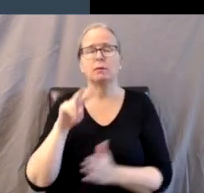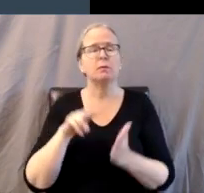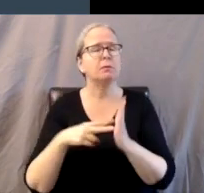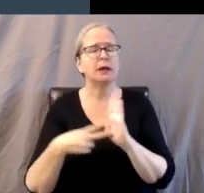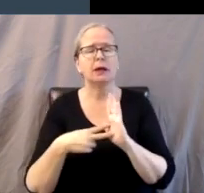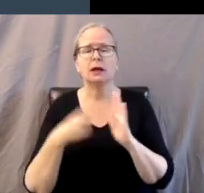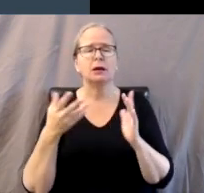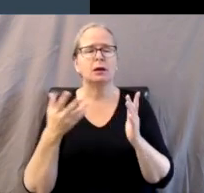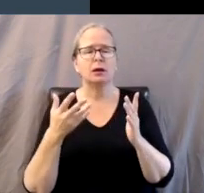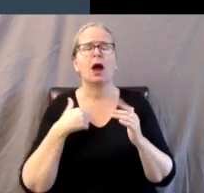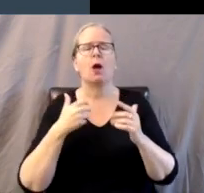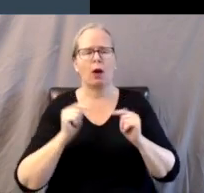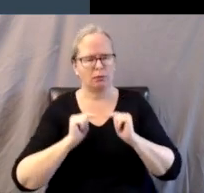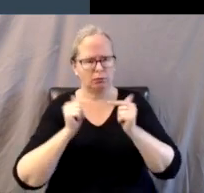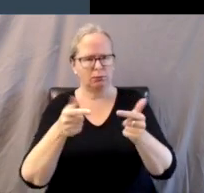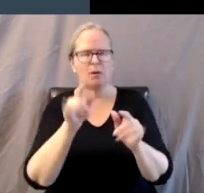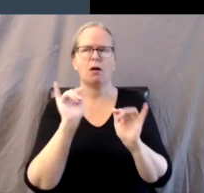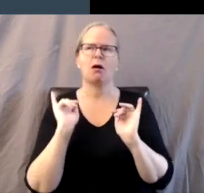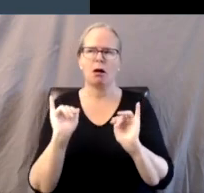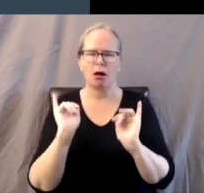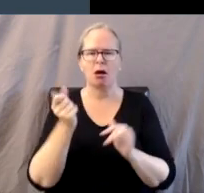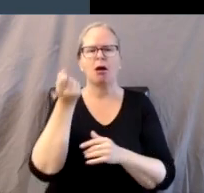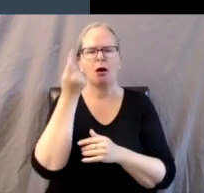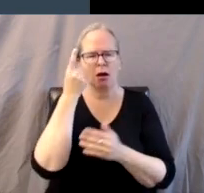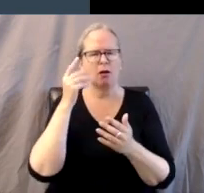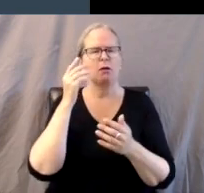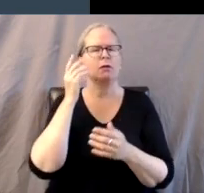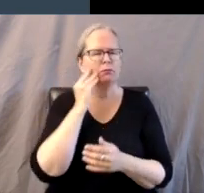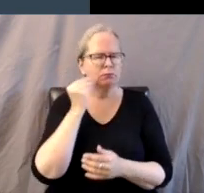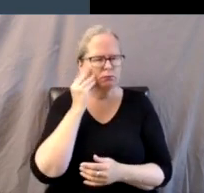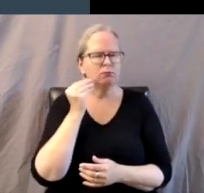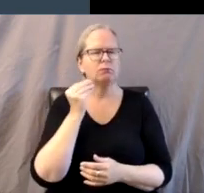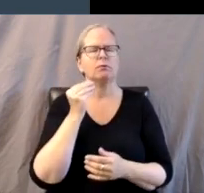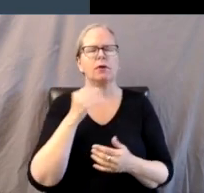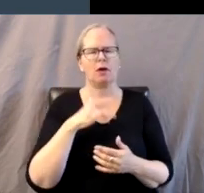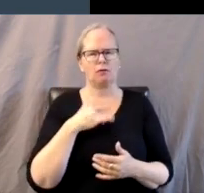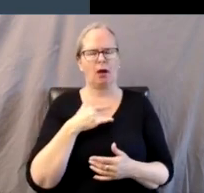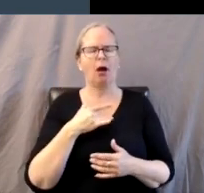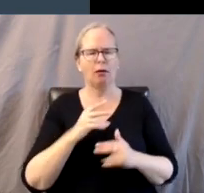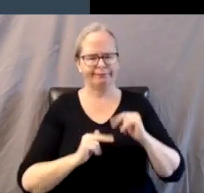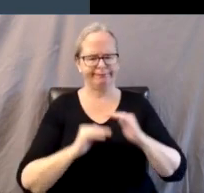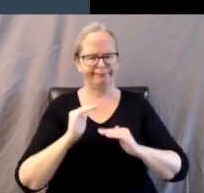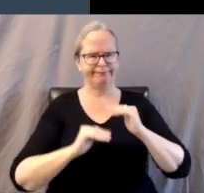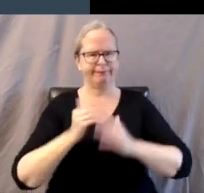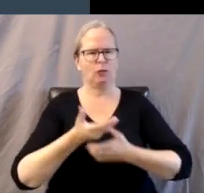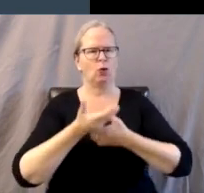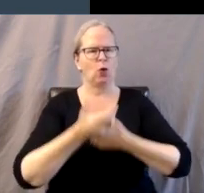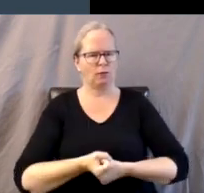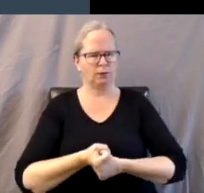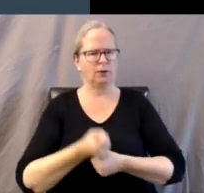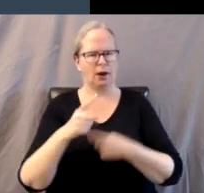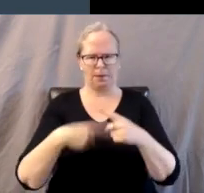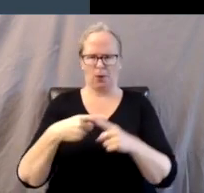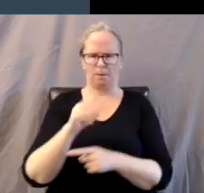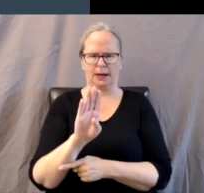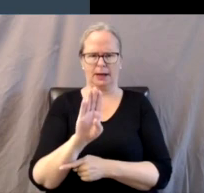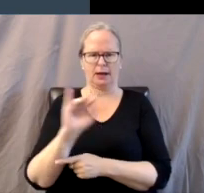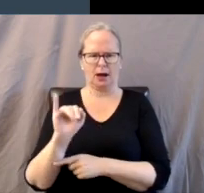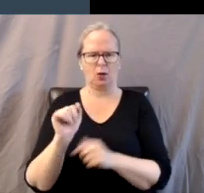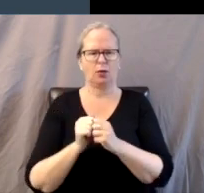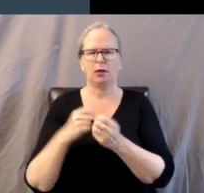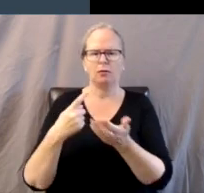knowledge and around, so you can build the confidence to essentially talk about basic income to your friends and family